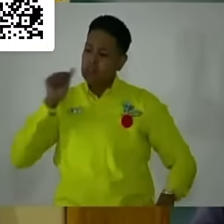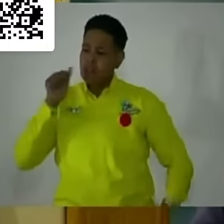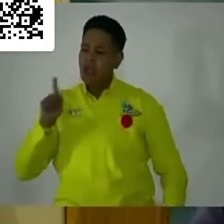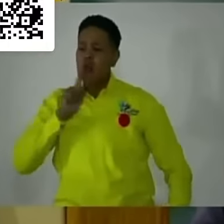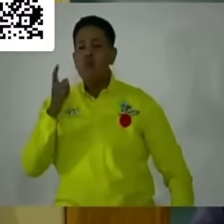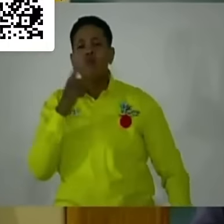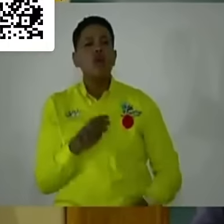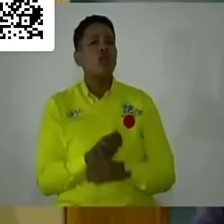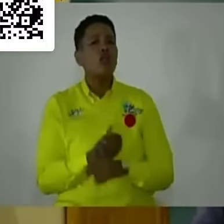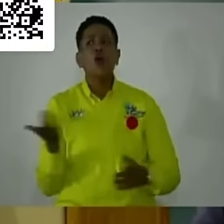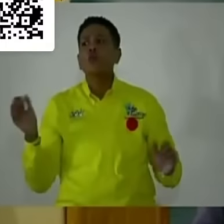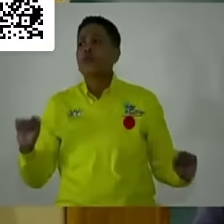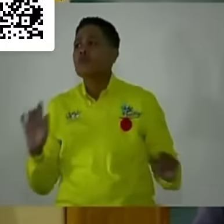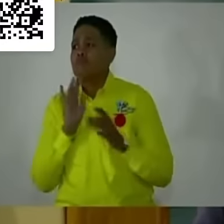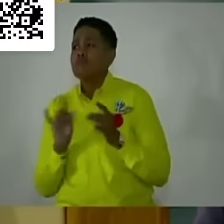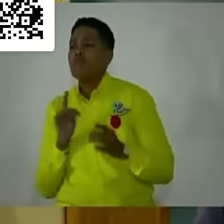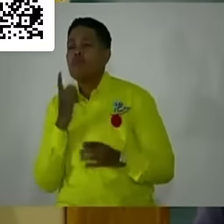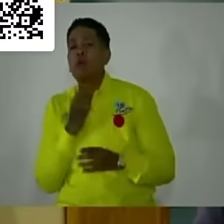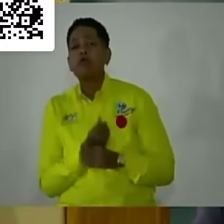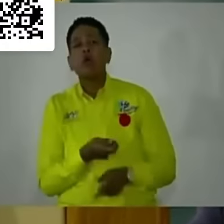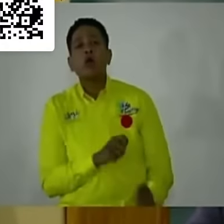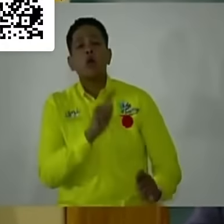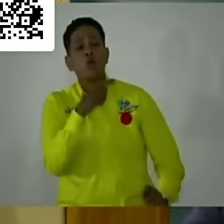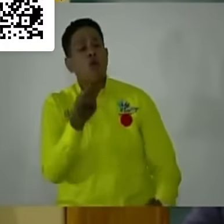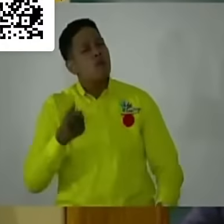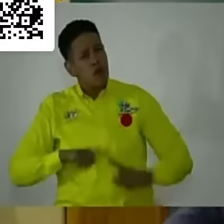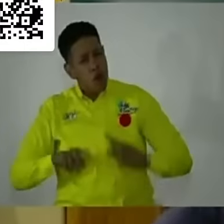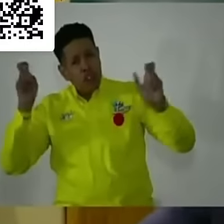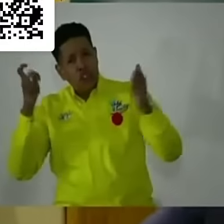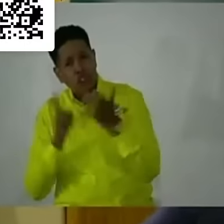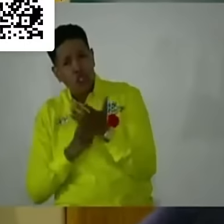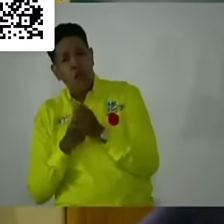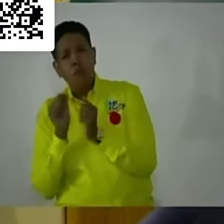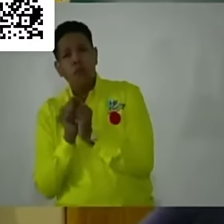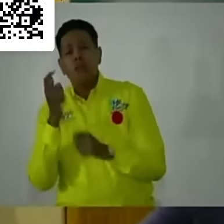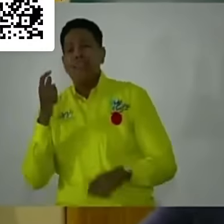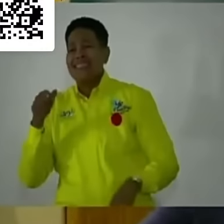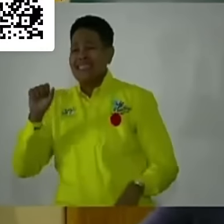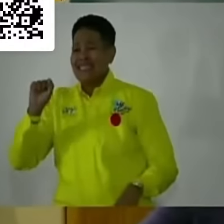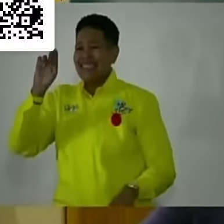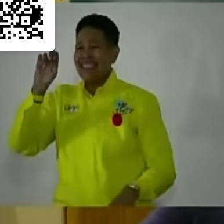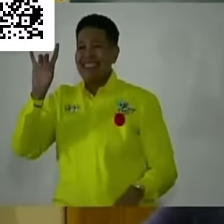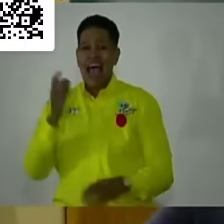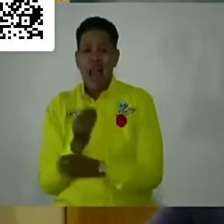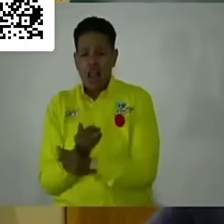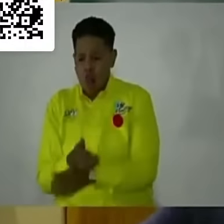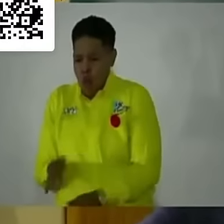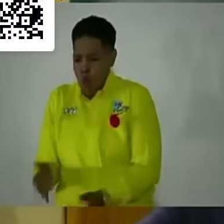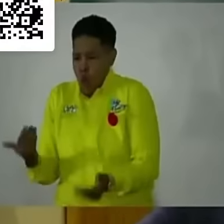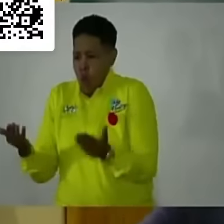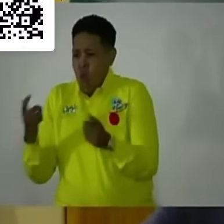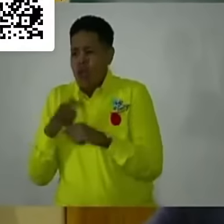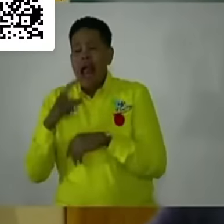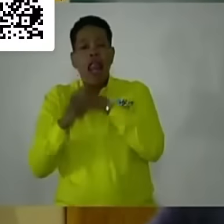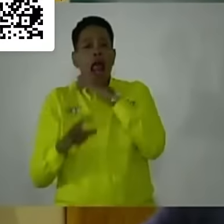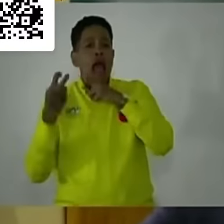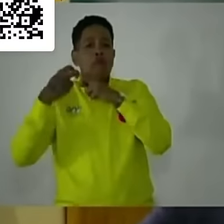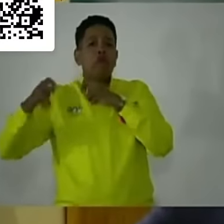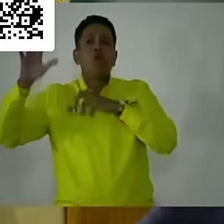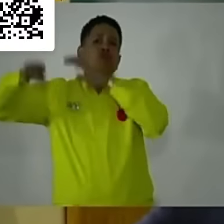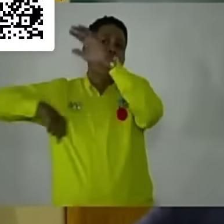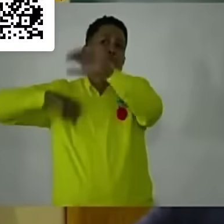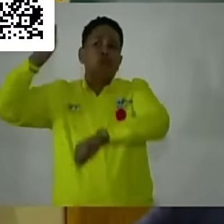bauxite, speak a lot about bauxite, but we do have issues sometimes with sand mining. We do have issues sometimes with limestone mining. And as such,